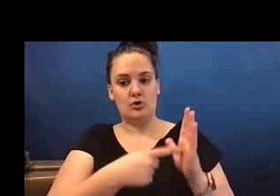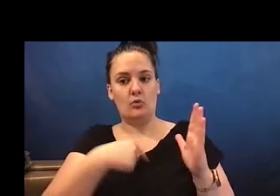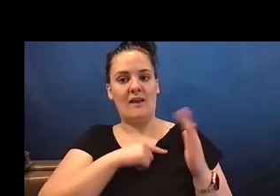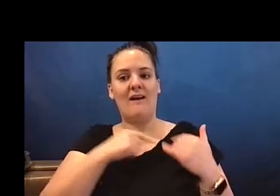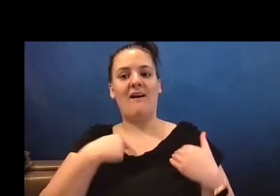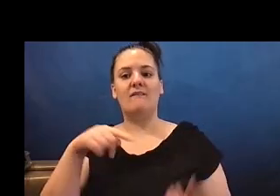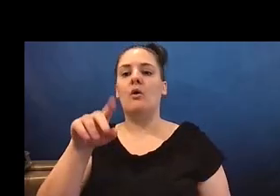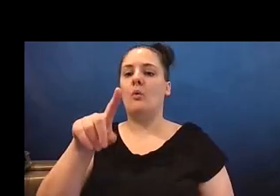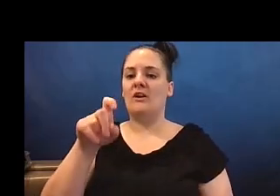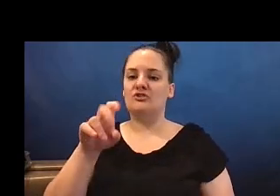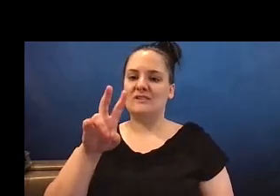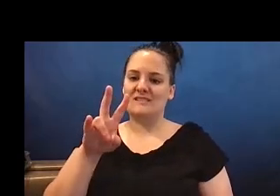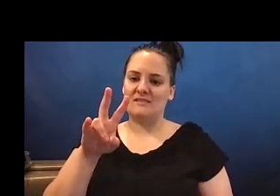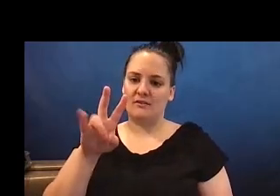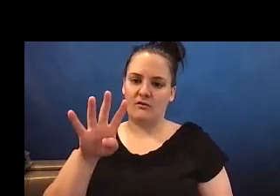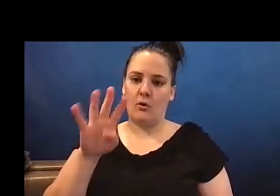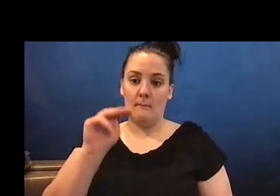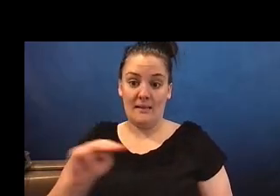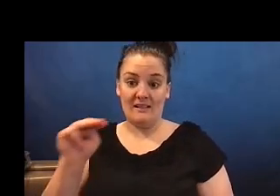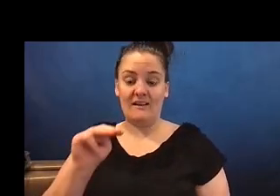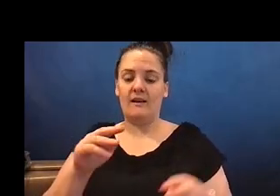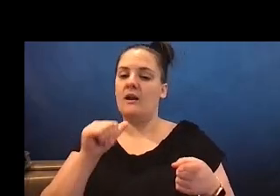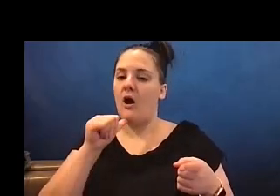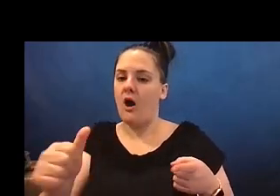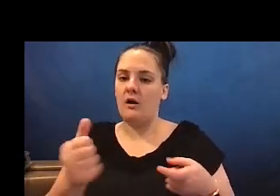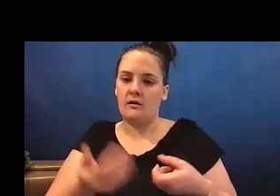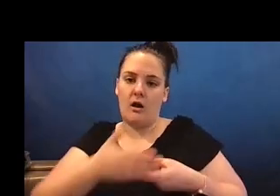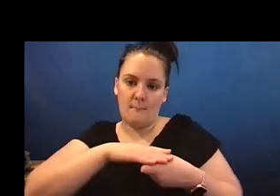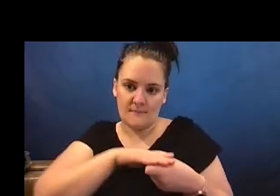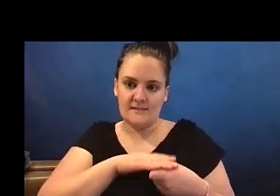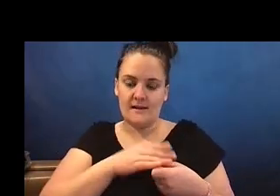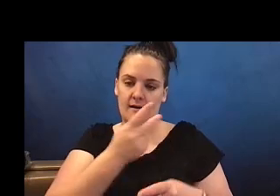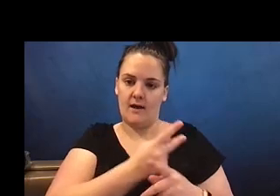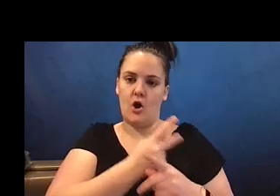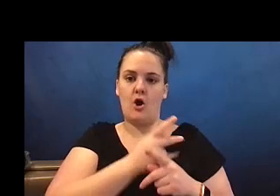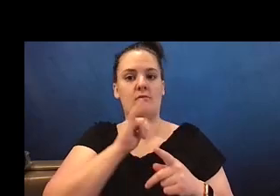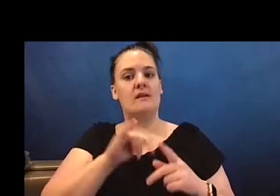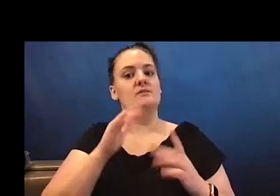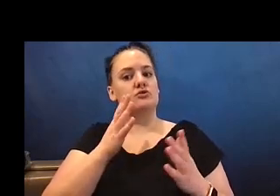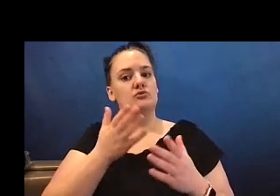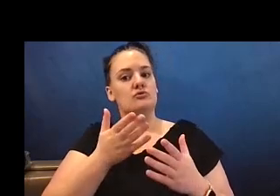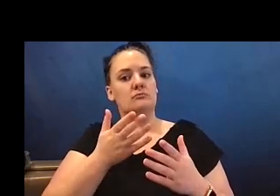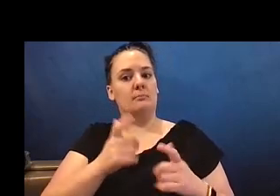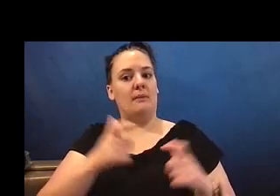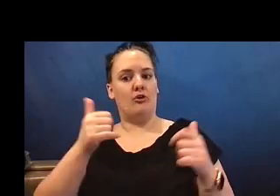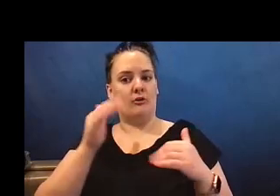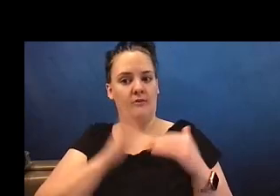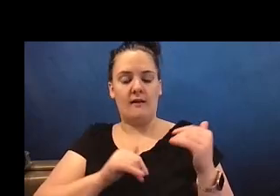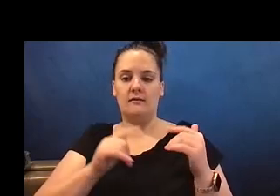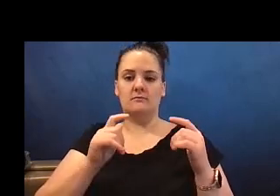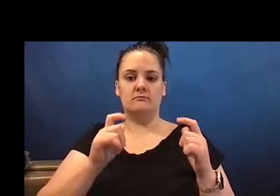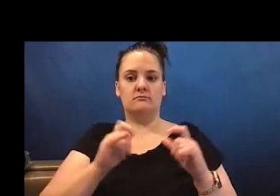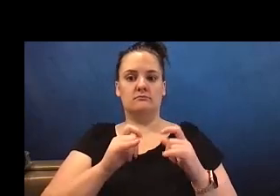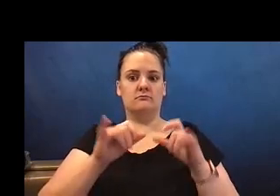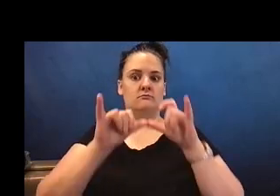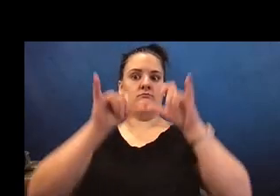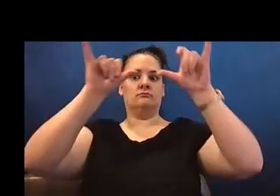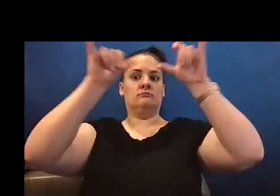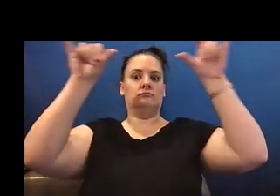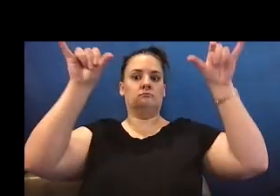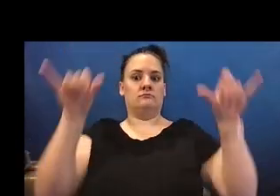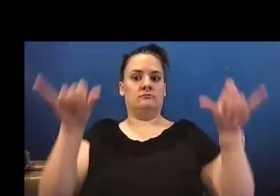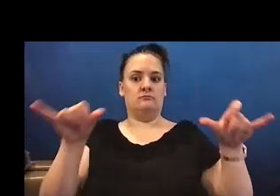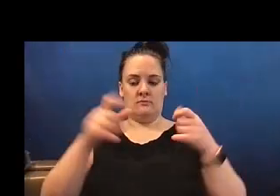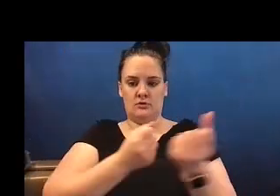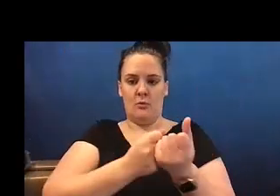in uncompensated care, which is greater than even, I mean, bigger hospitals, bigger systems that are supported in